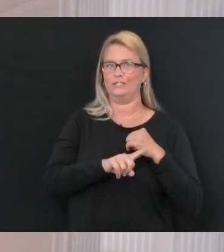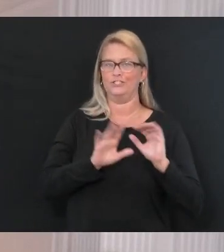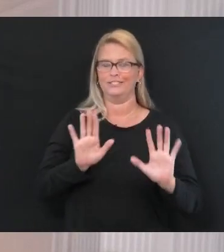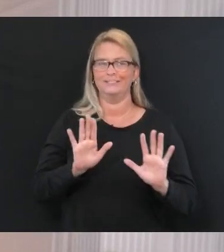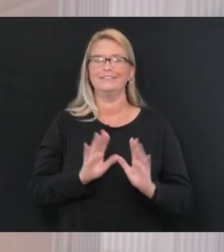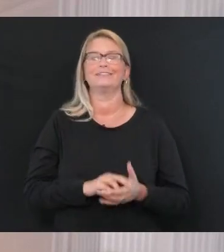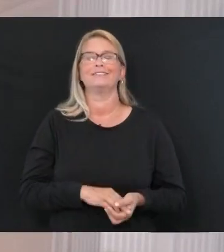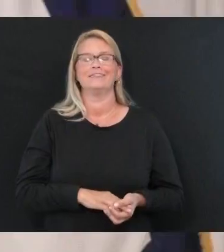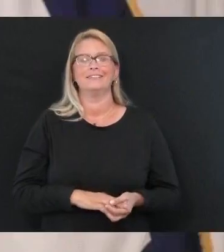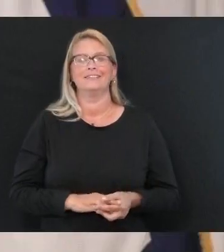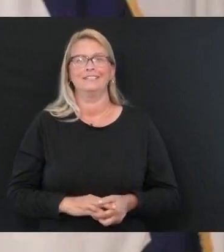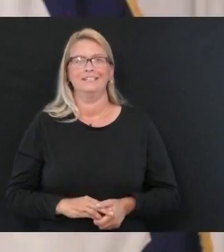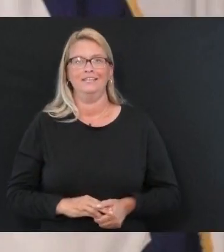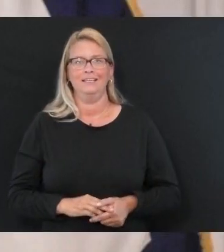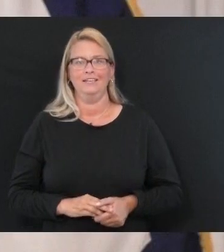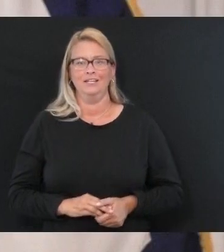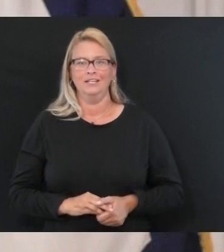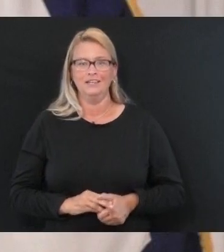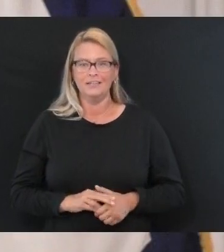question.